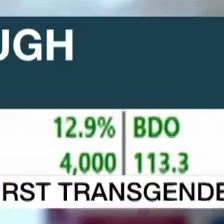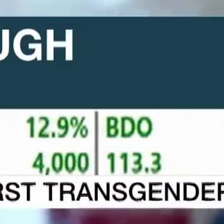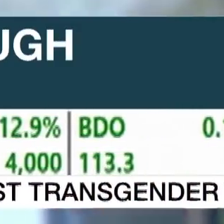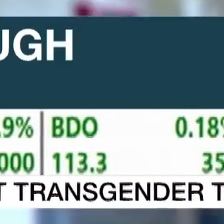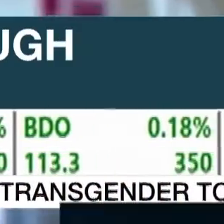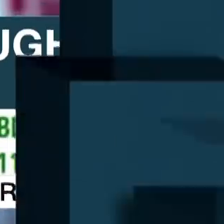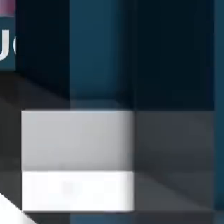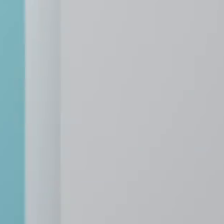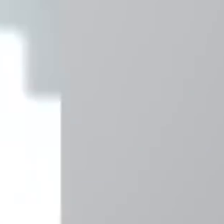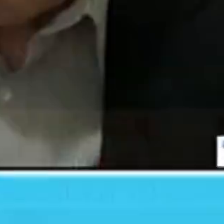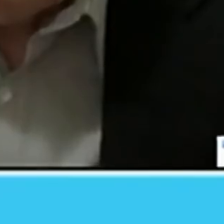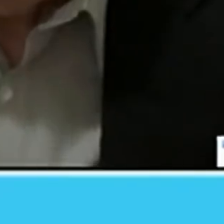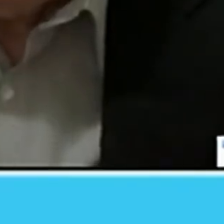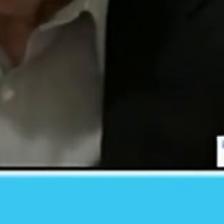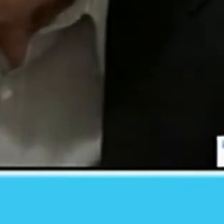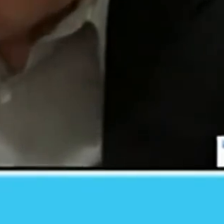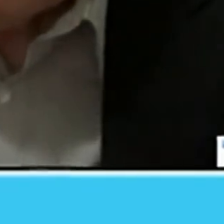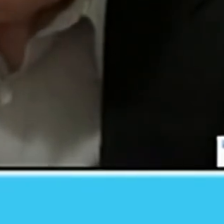population.